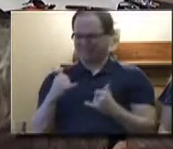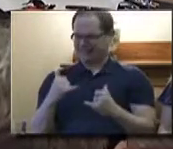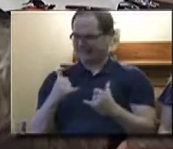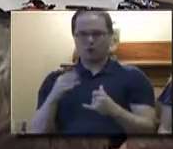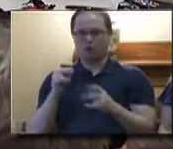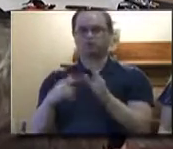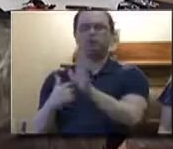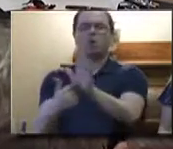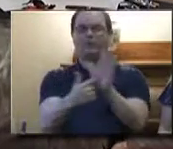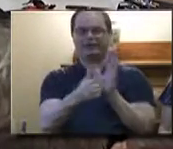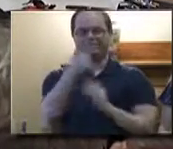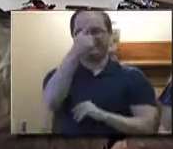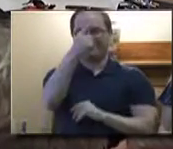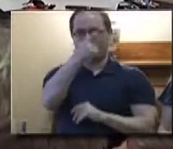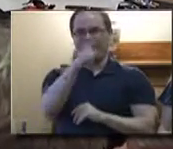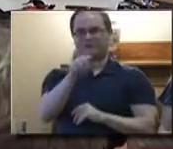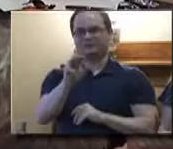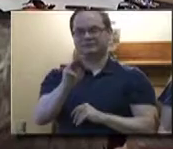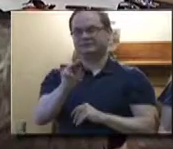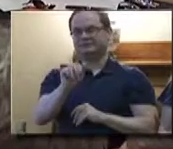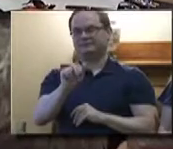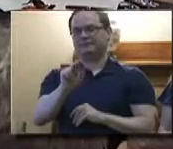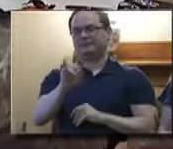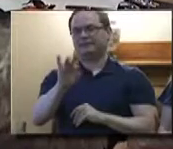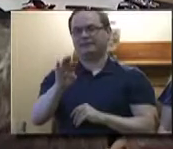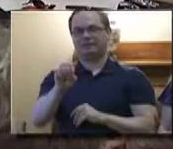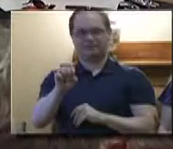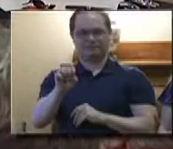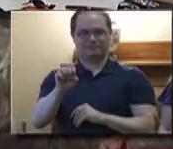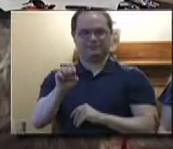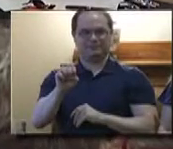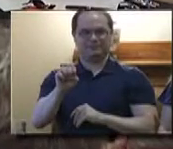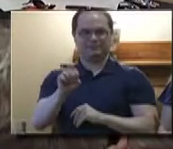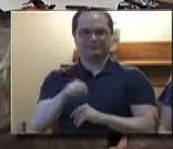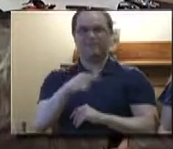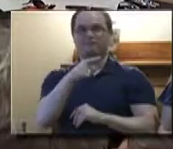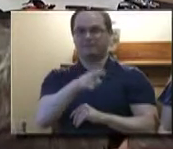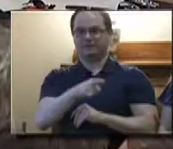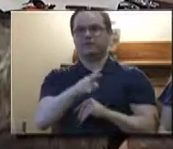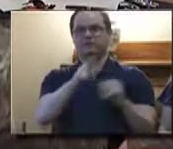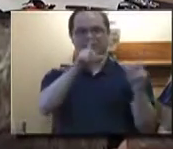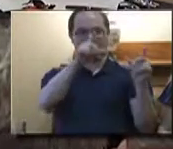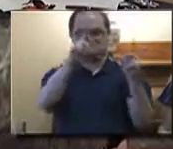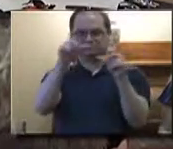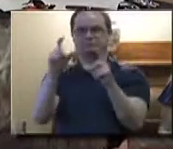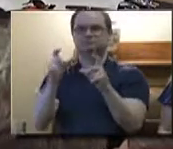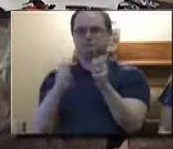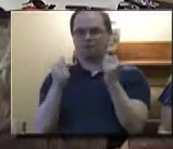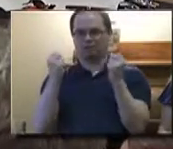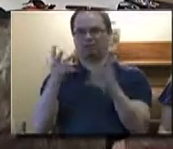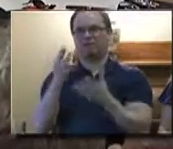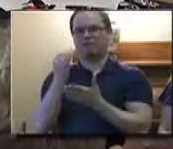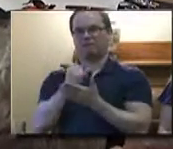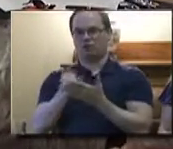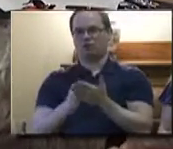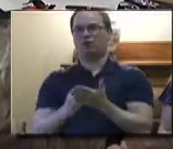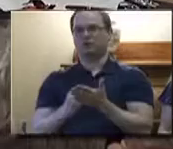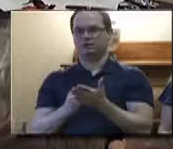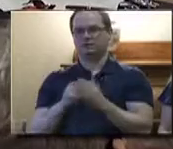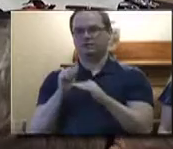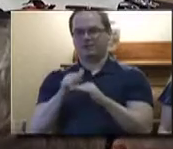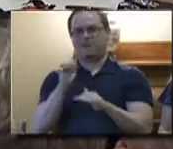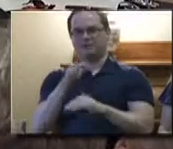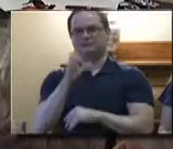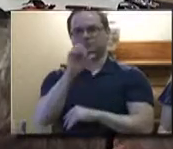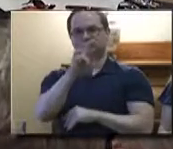still showing at the Manil, but she was able to capture a lot of the art that they had would send